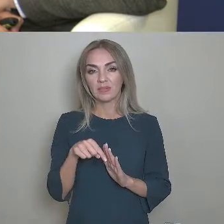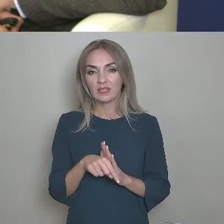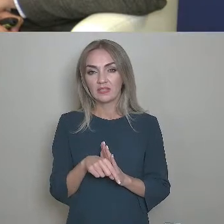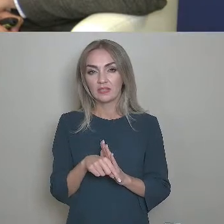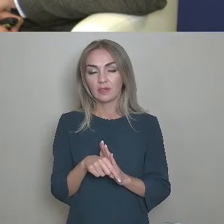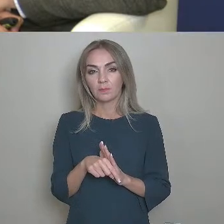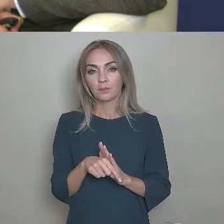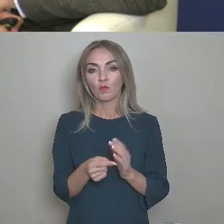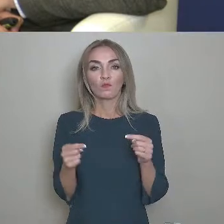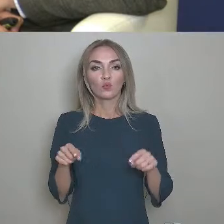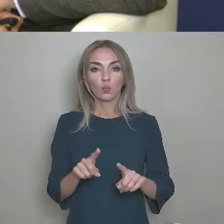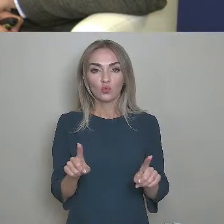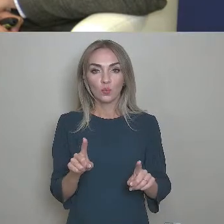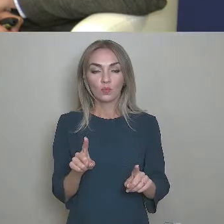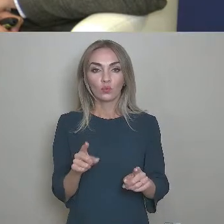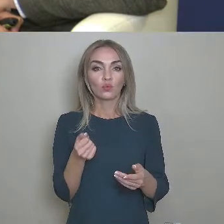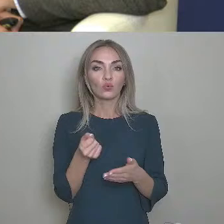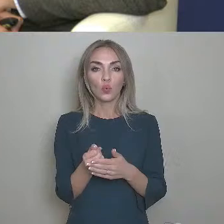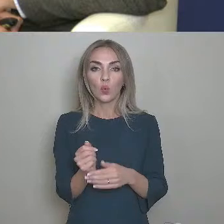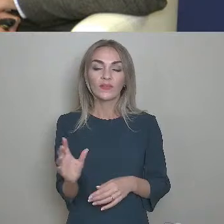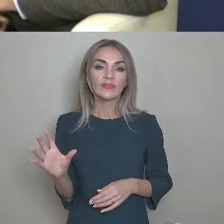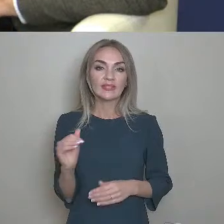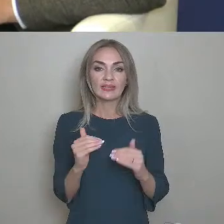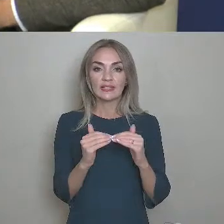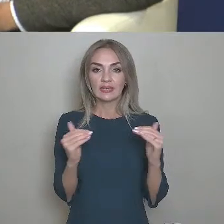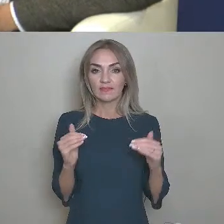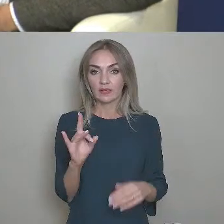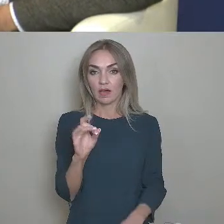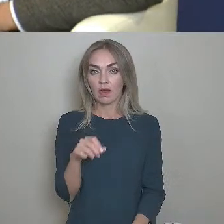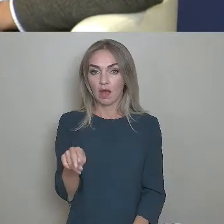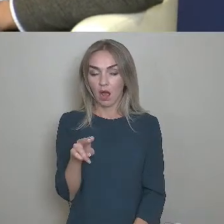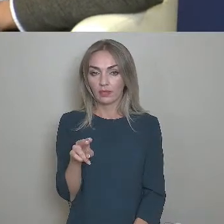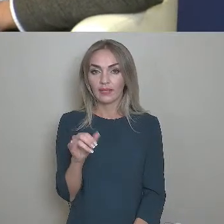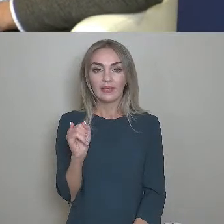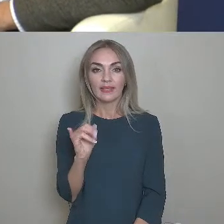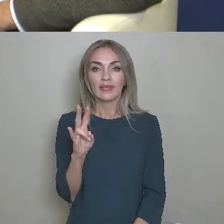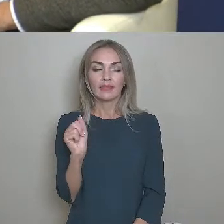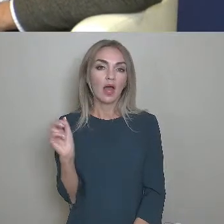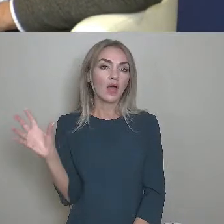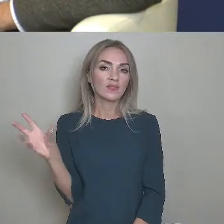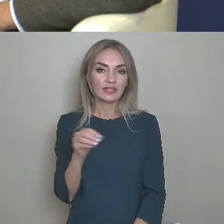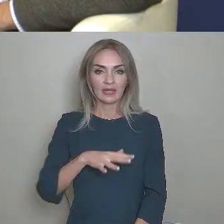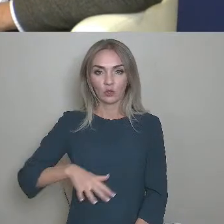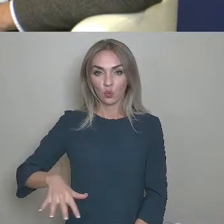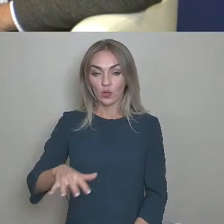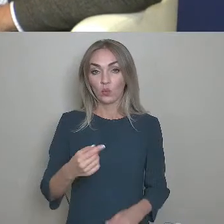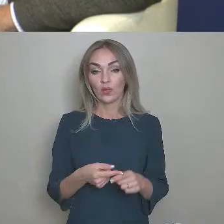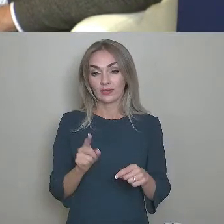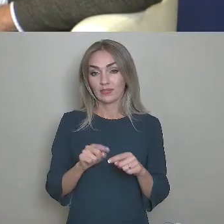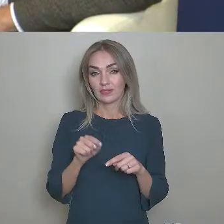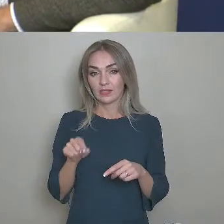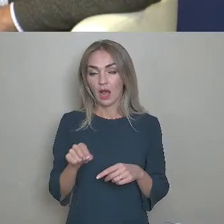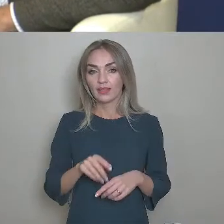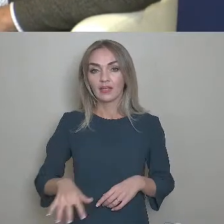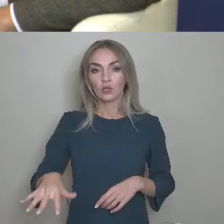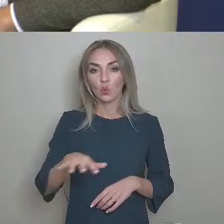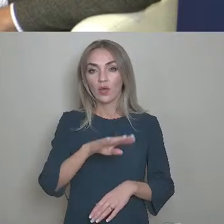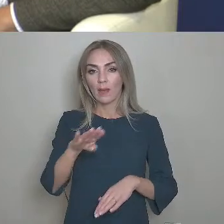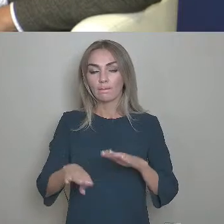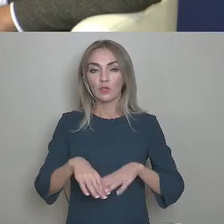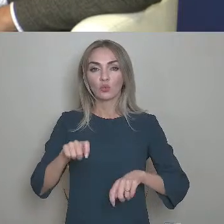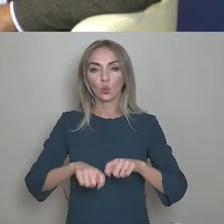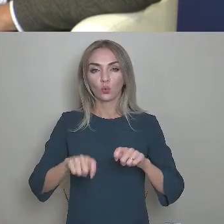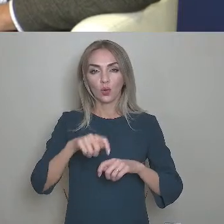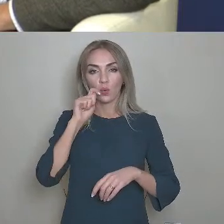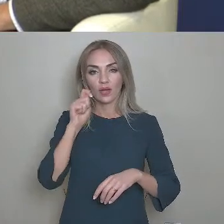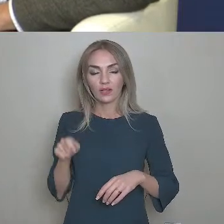as far as I understand, the essence of this principle is that the elections have to take place all over the territory and all the